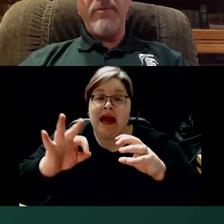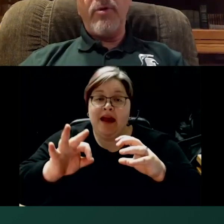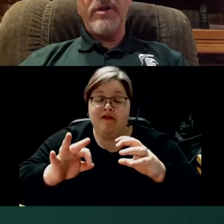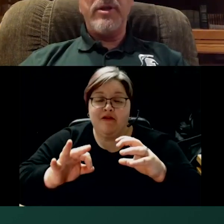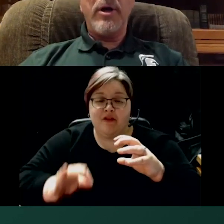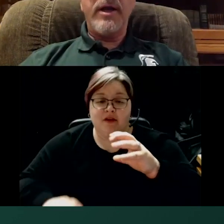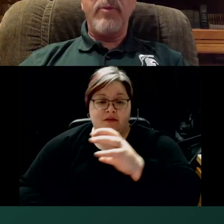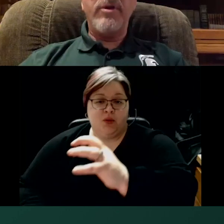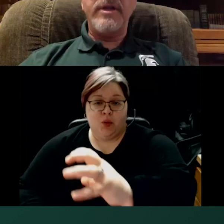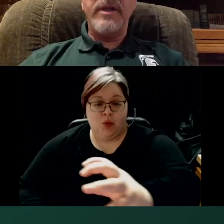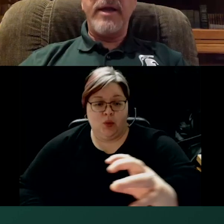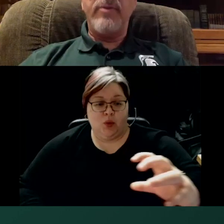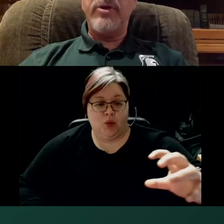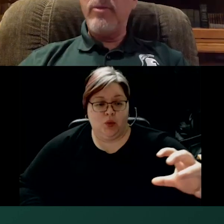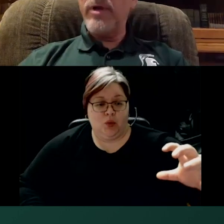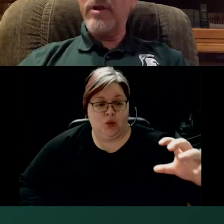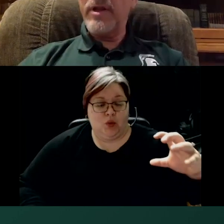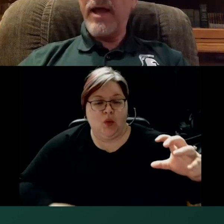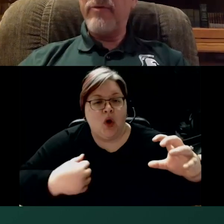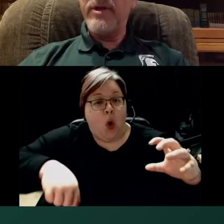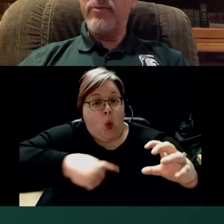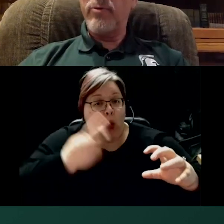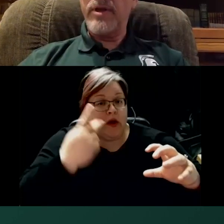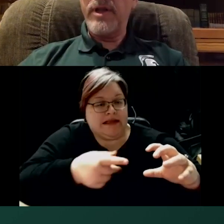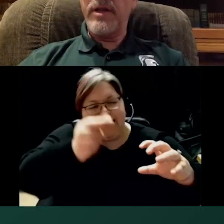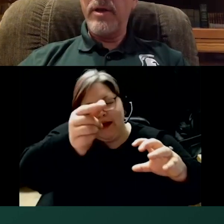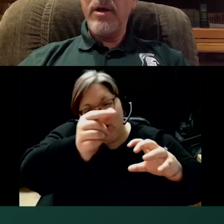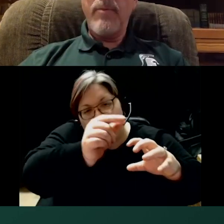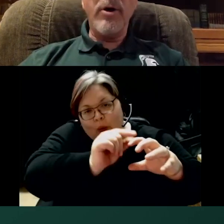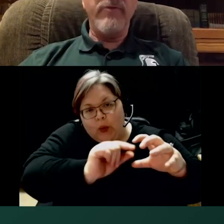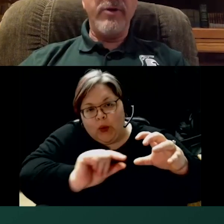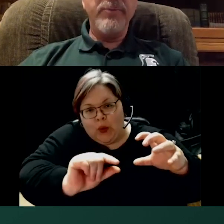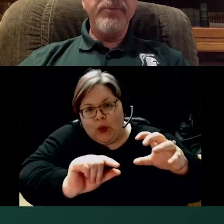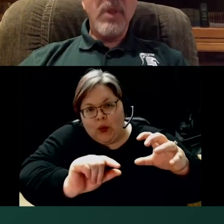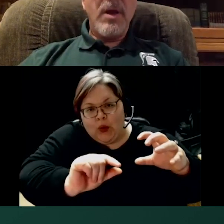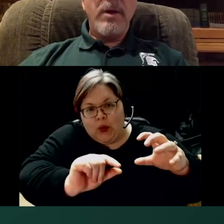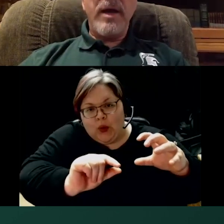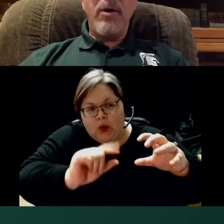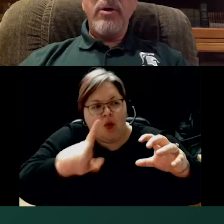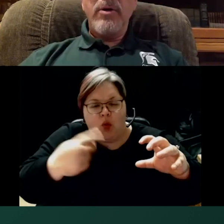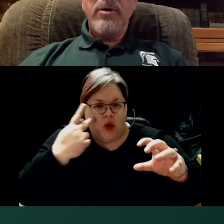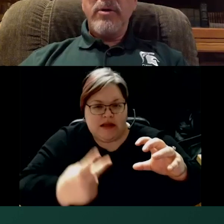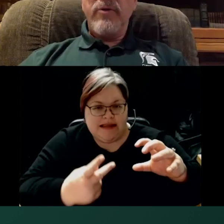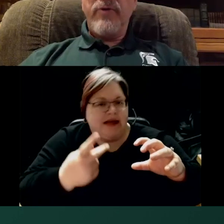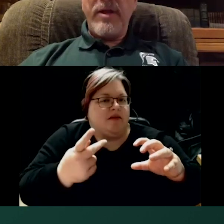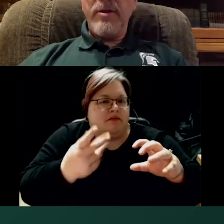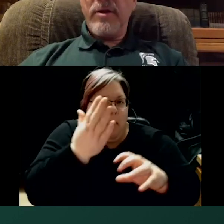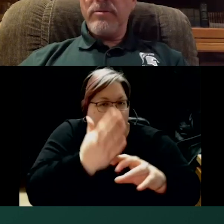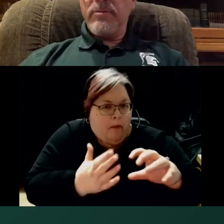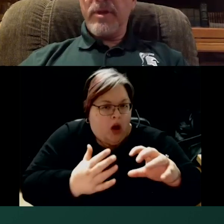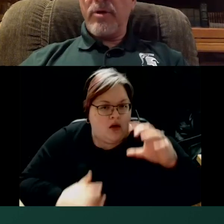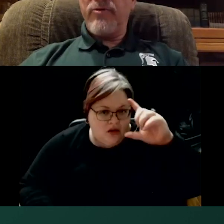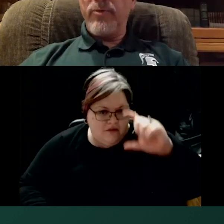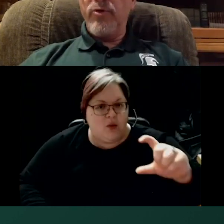we see mostly dark and mostly light, but the moon is still half lit. We're only seeing part of it. Now, the